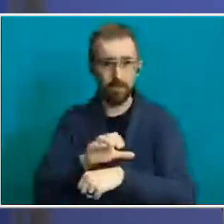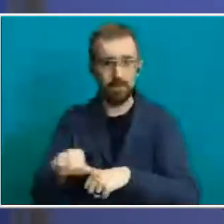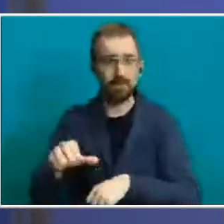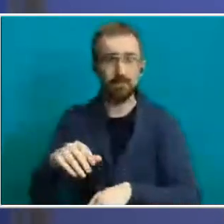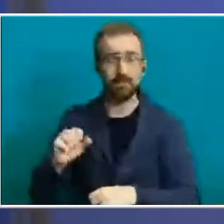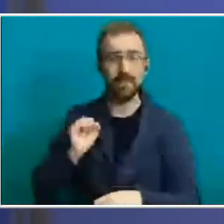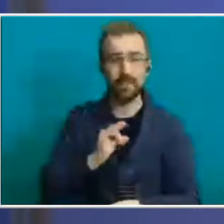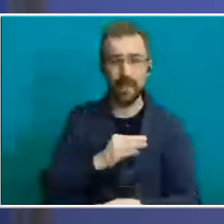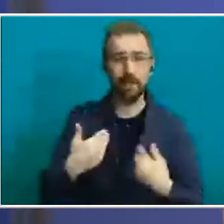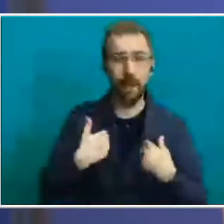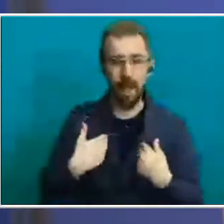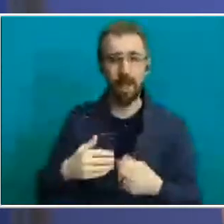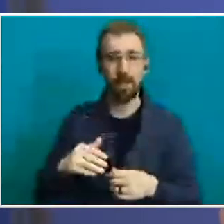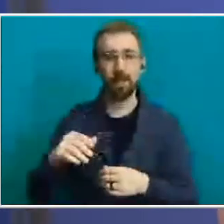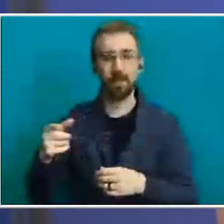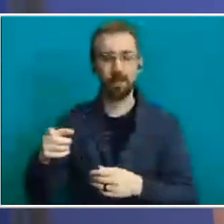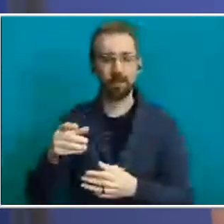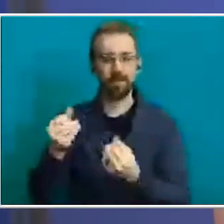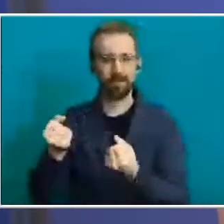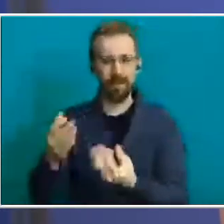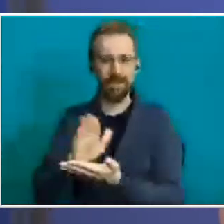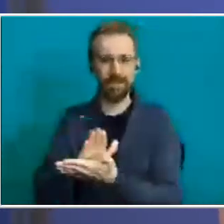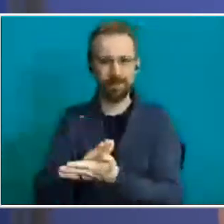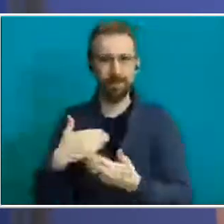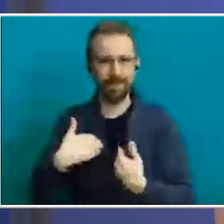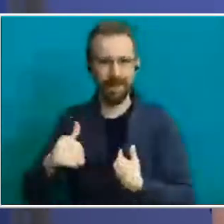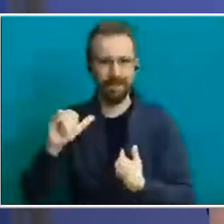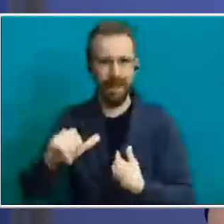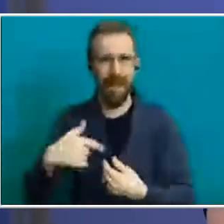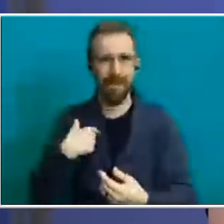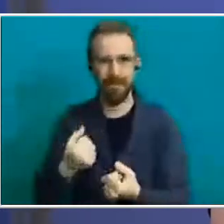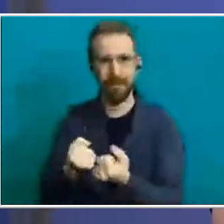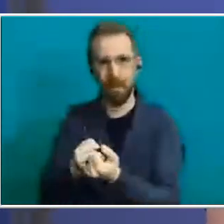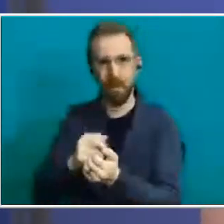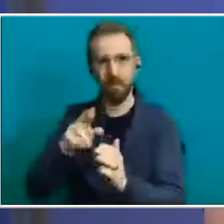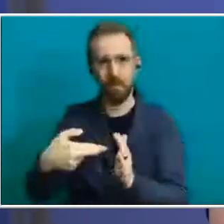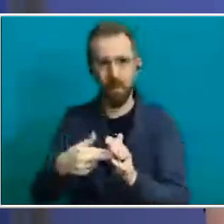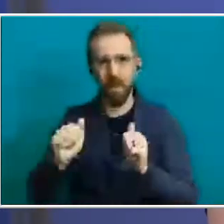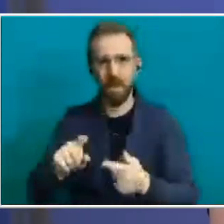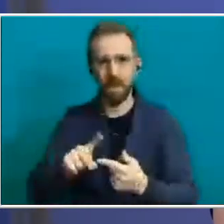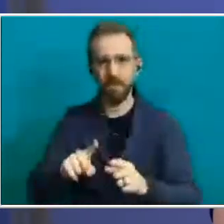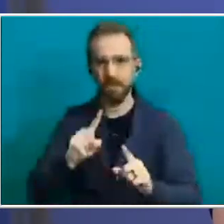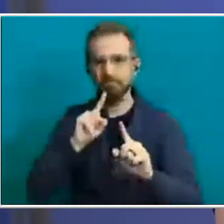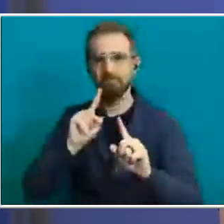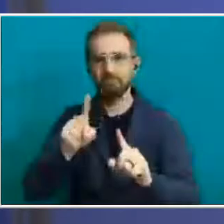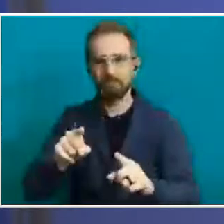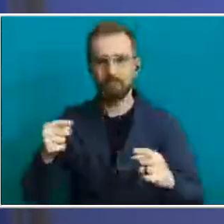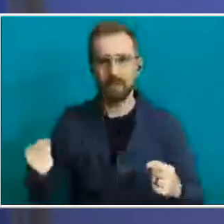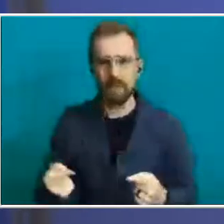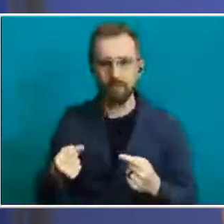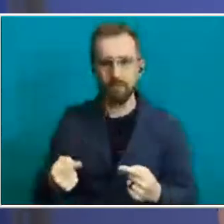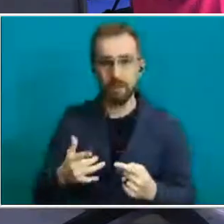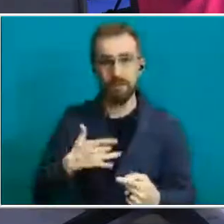of our schools do. We have that supportive role to be able to report those injuries so they feel safe to do so.